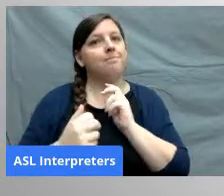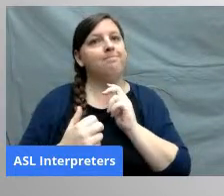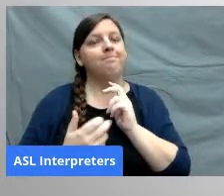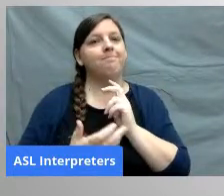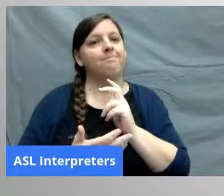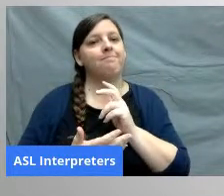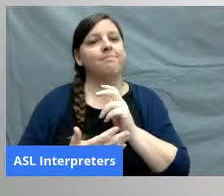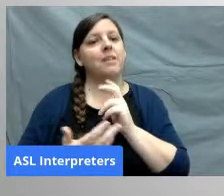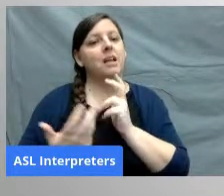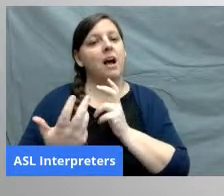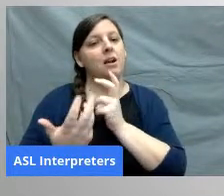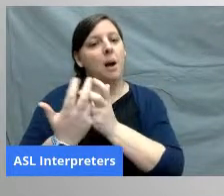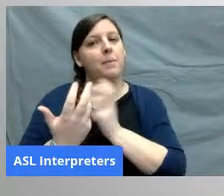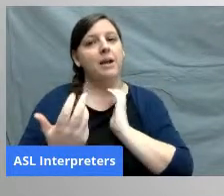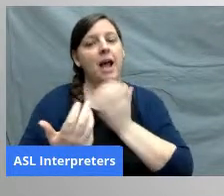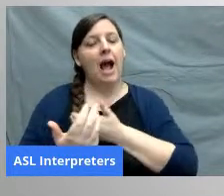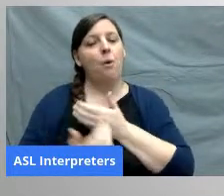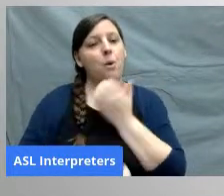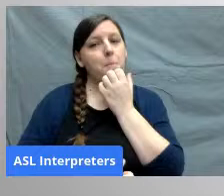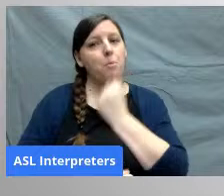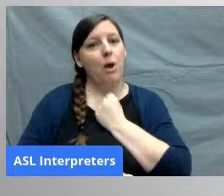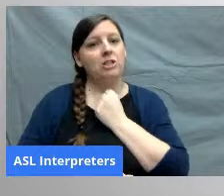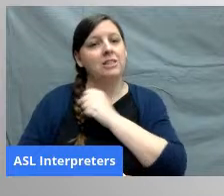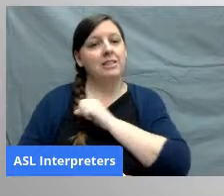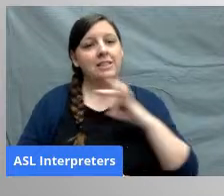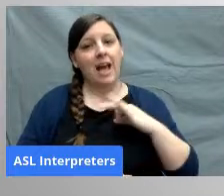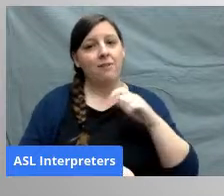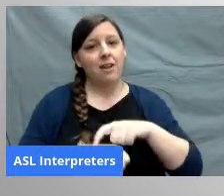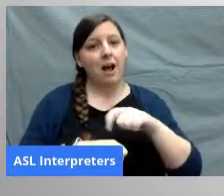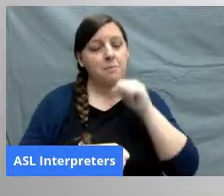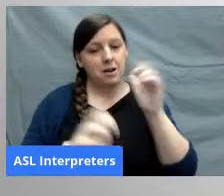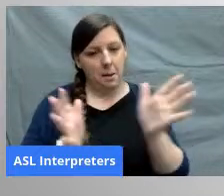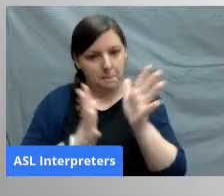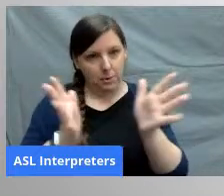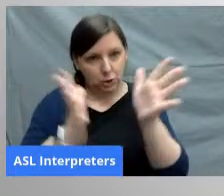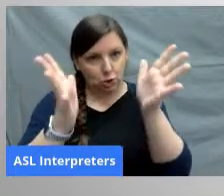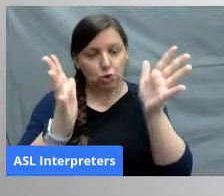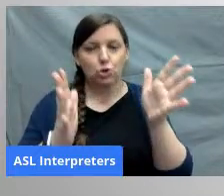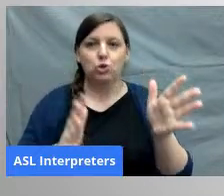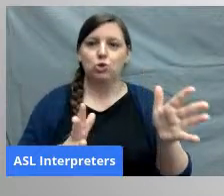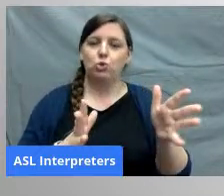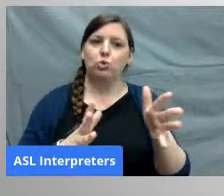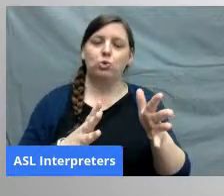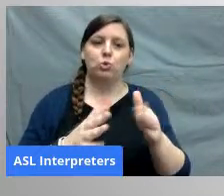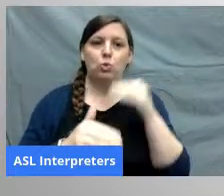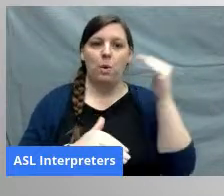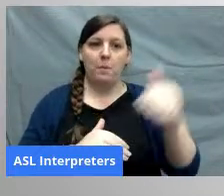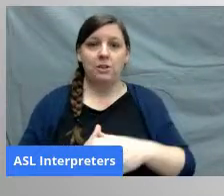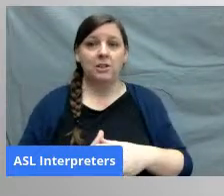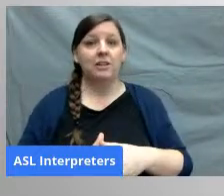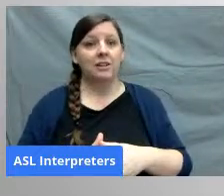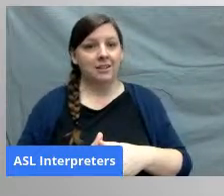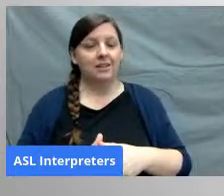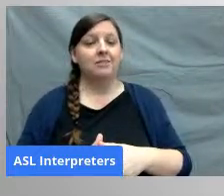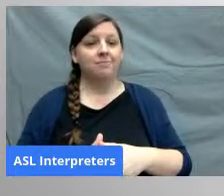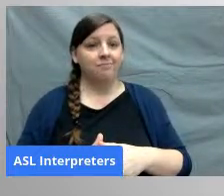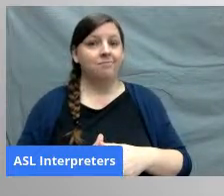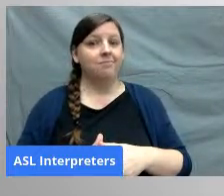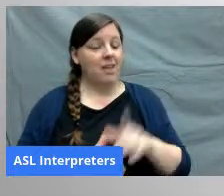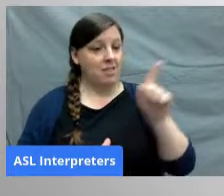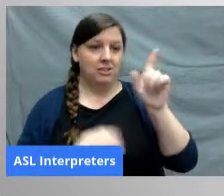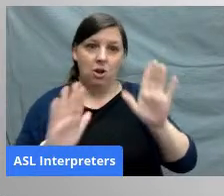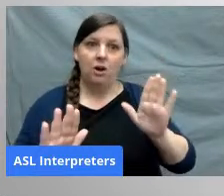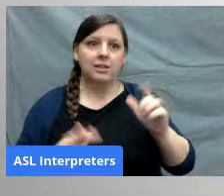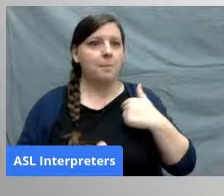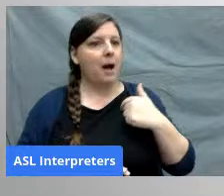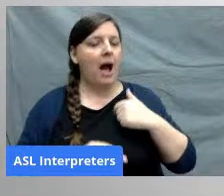not push them too hard. But I did. I was able to, yeah, I did this in an afternoon. This is awesome. David, just be ready next